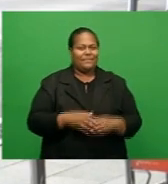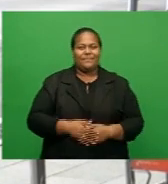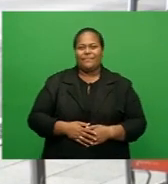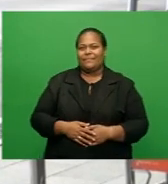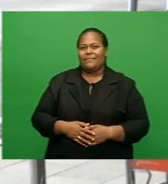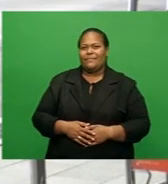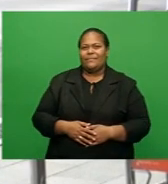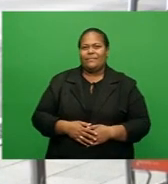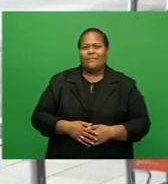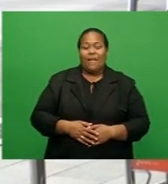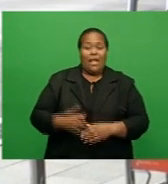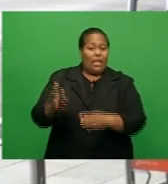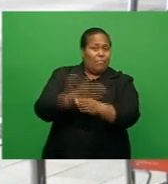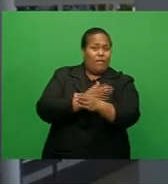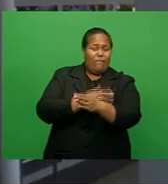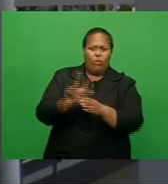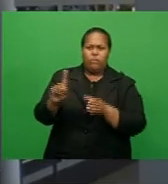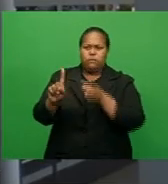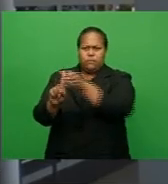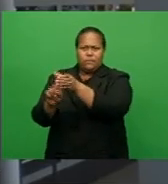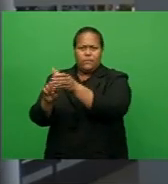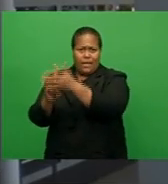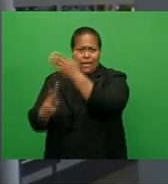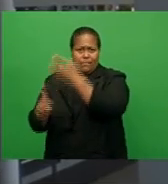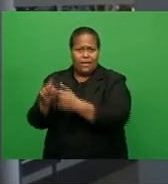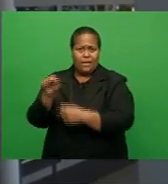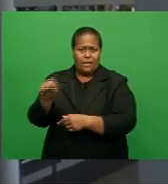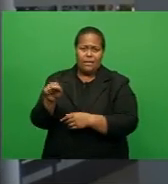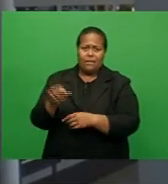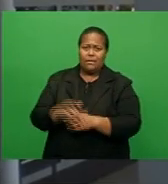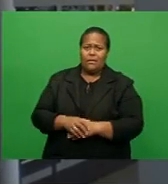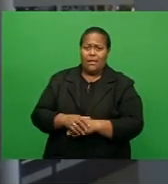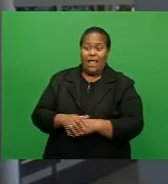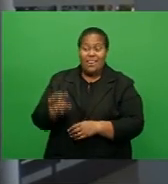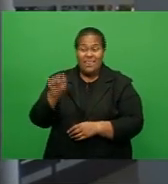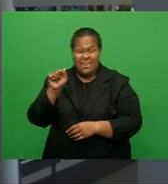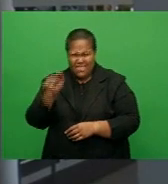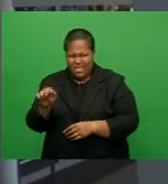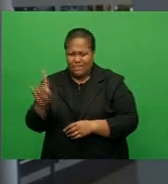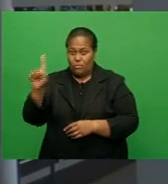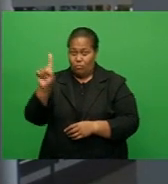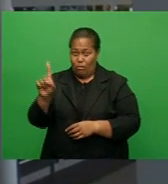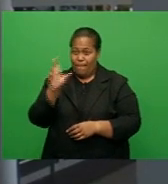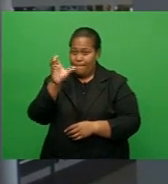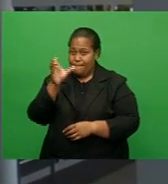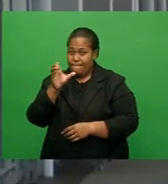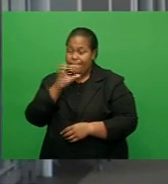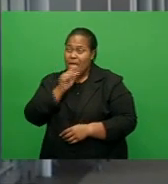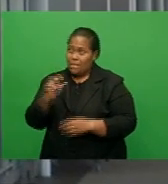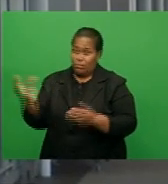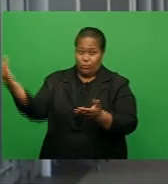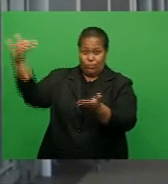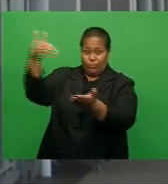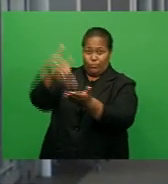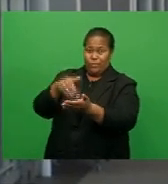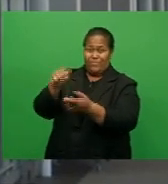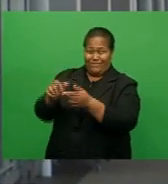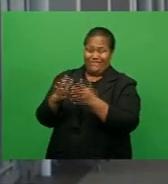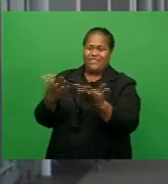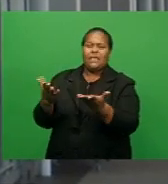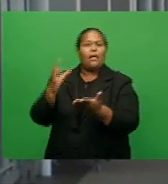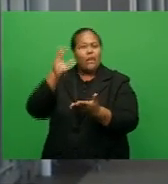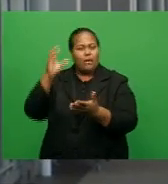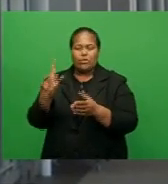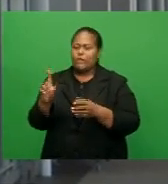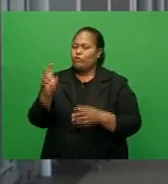border quarantine cases, this latest patient has been under strict quarantine conditions since arriving into the country. He